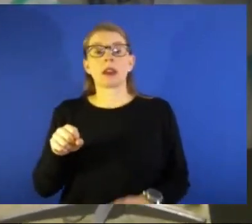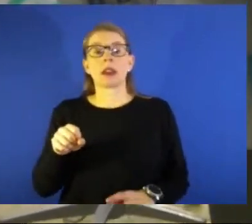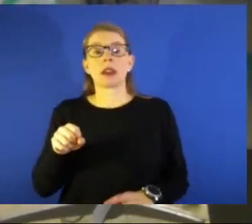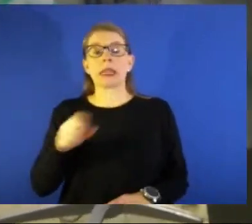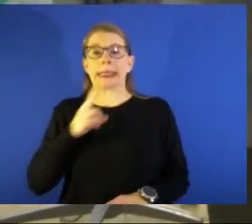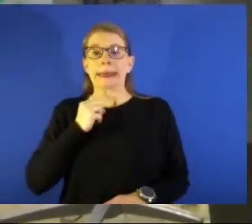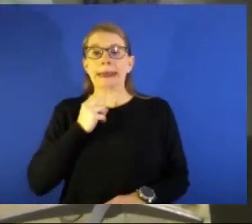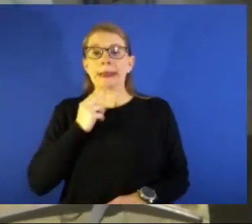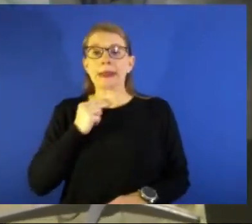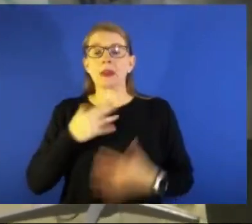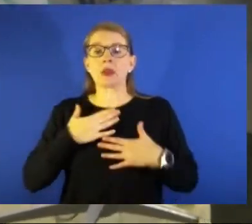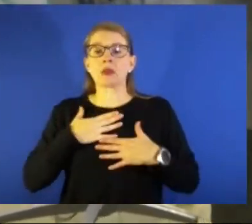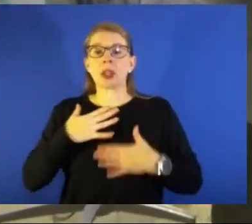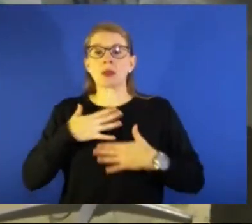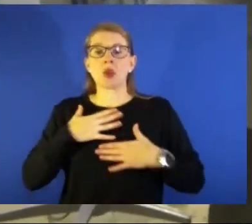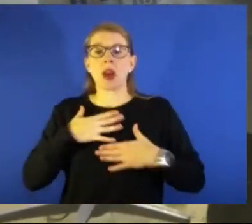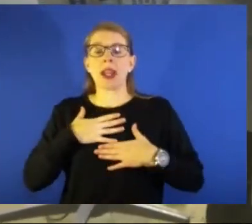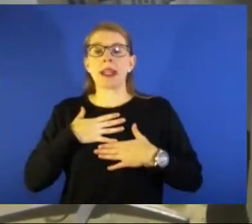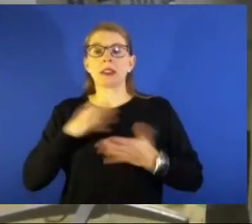distress syndrome,